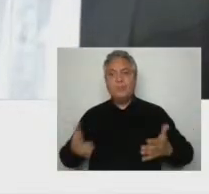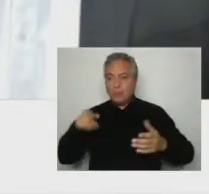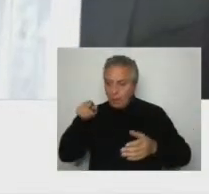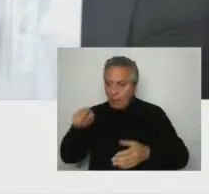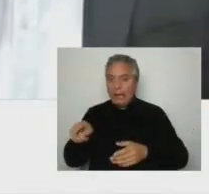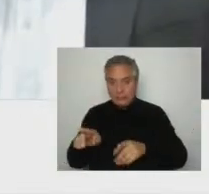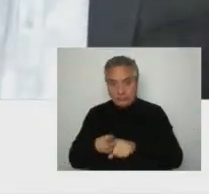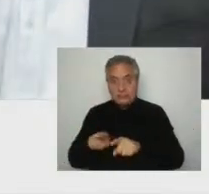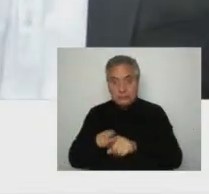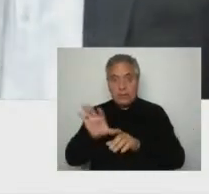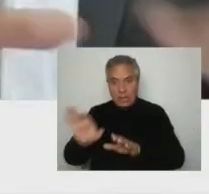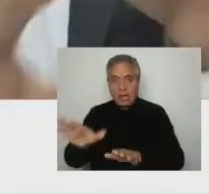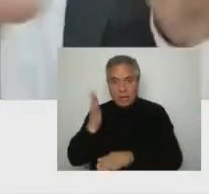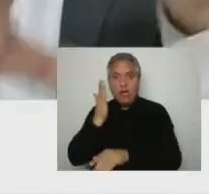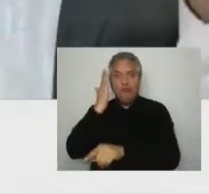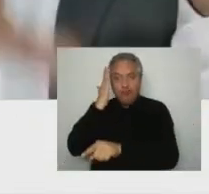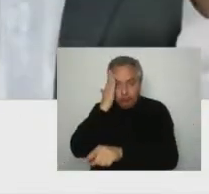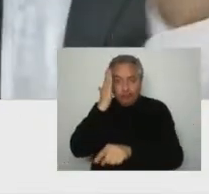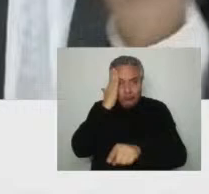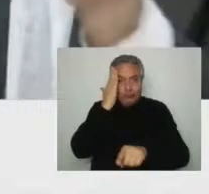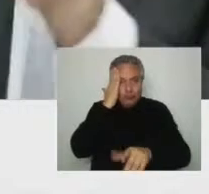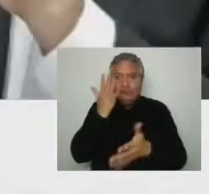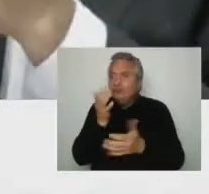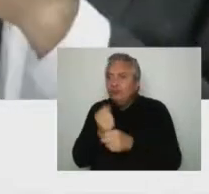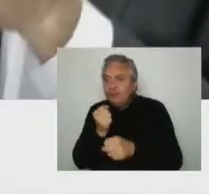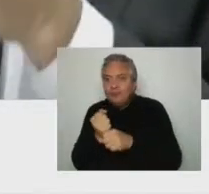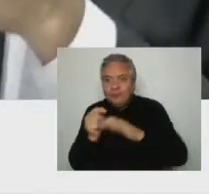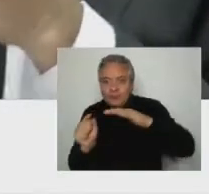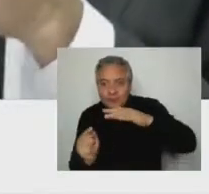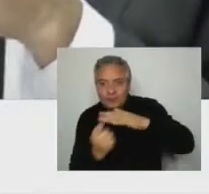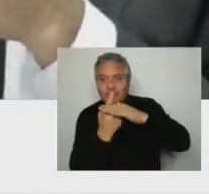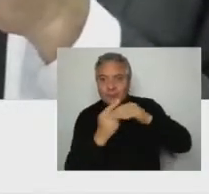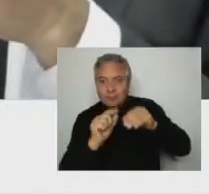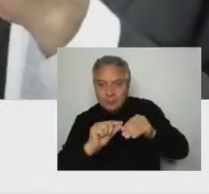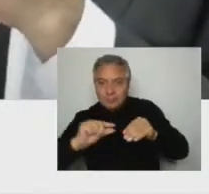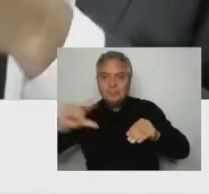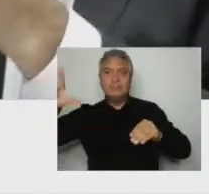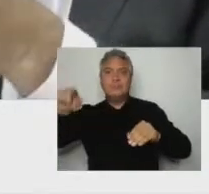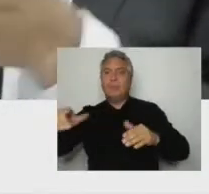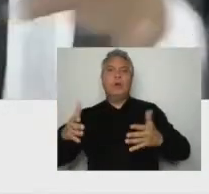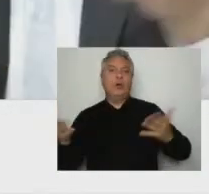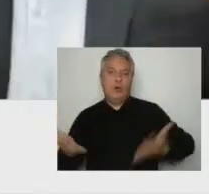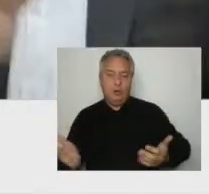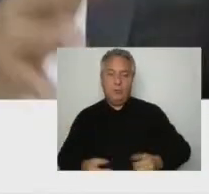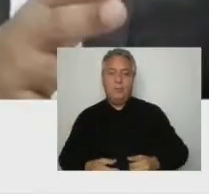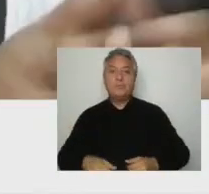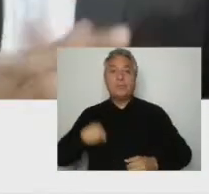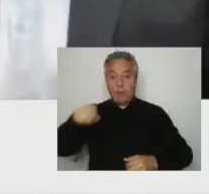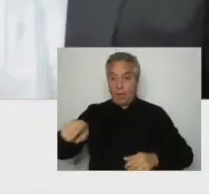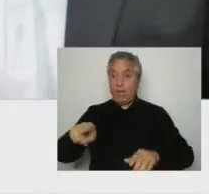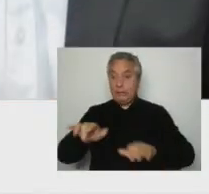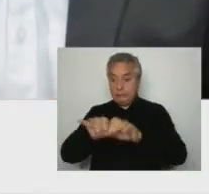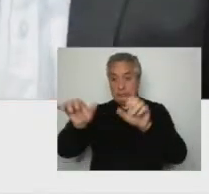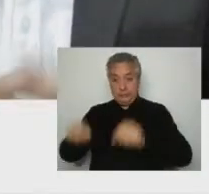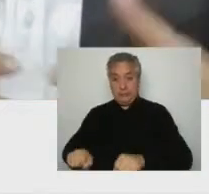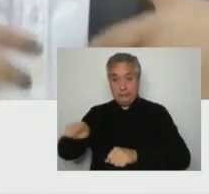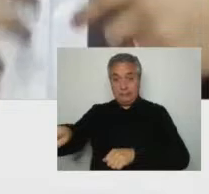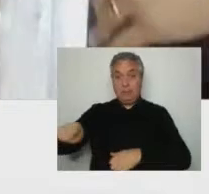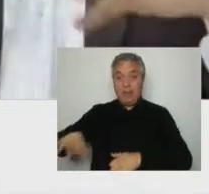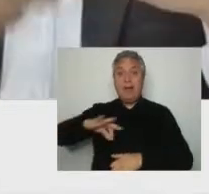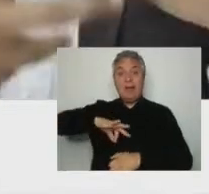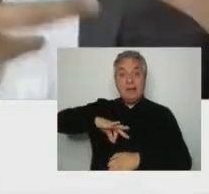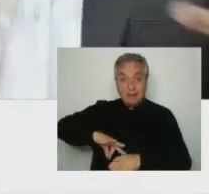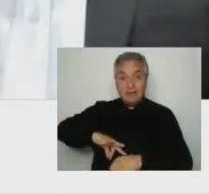where individuals in the system can exercise. And this works for